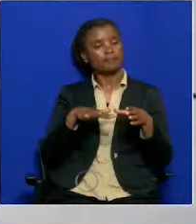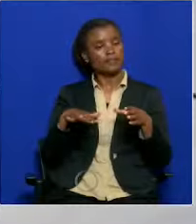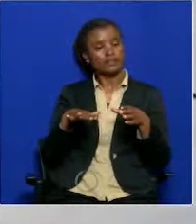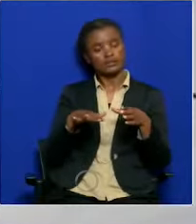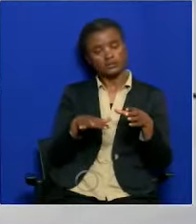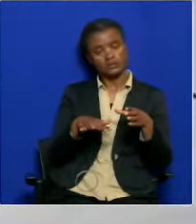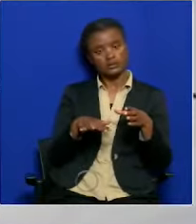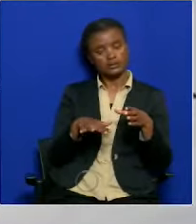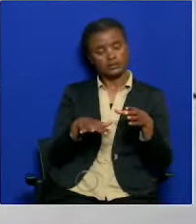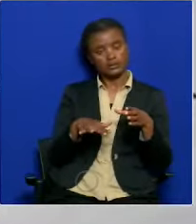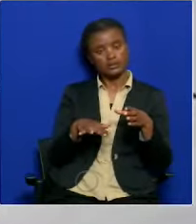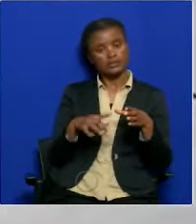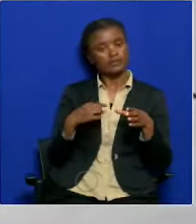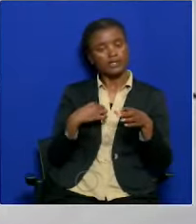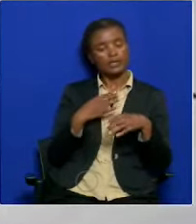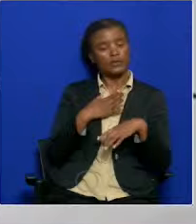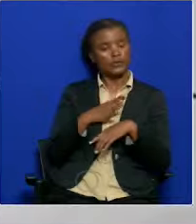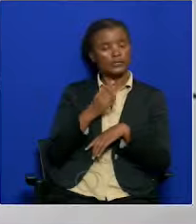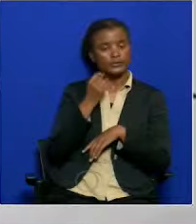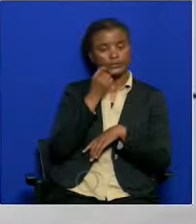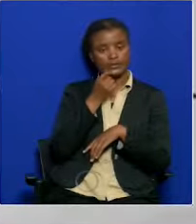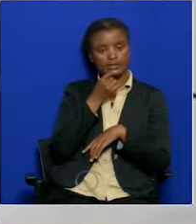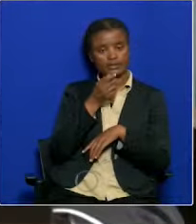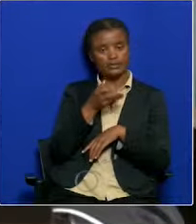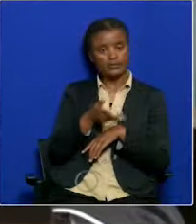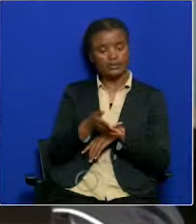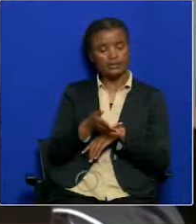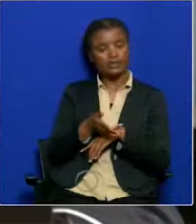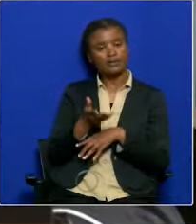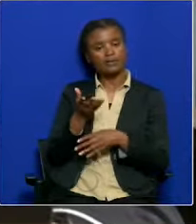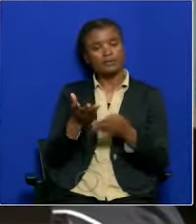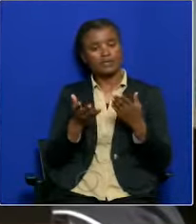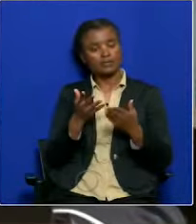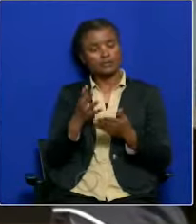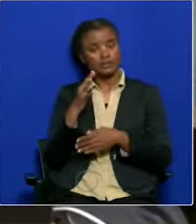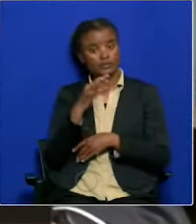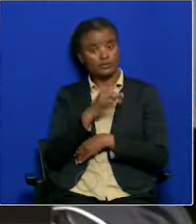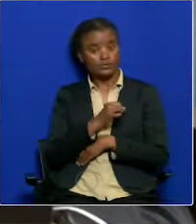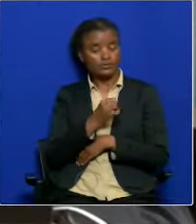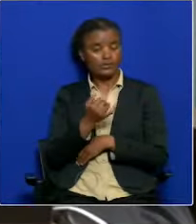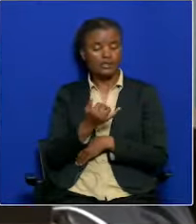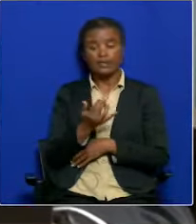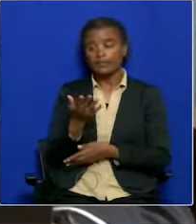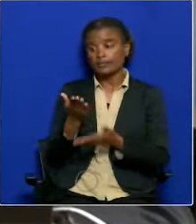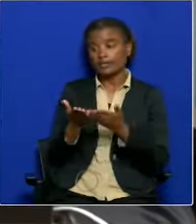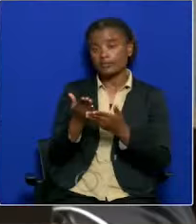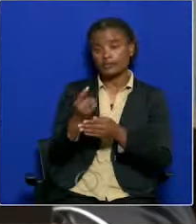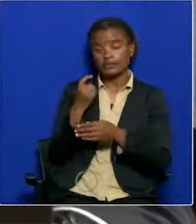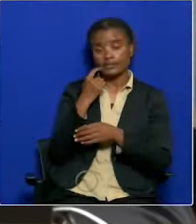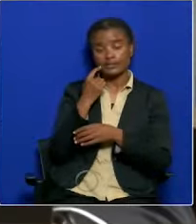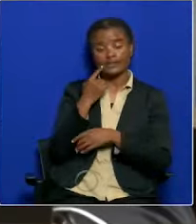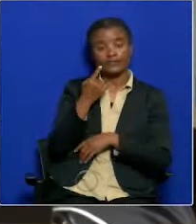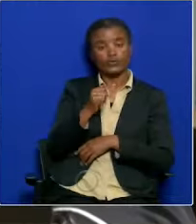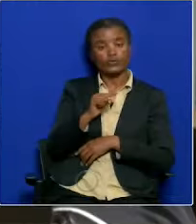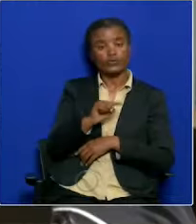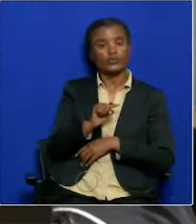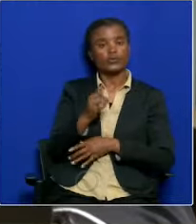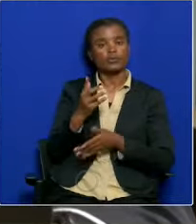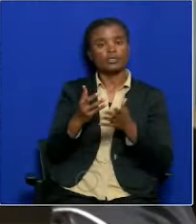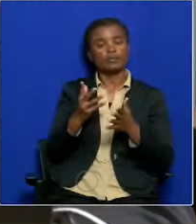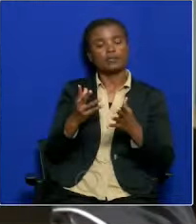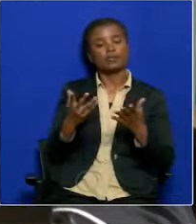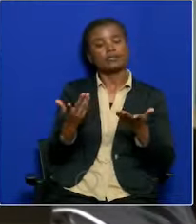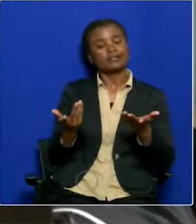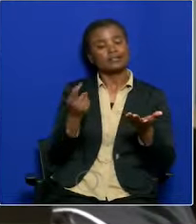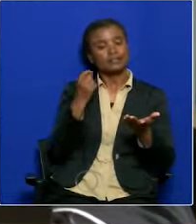say that because it will seem that I'm lying. Maybe to make it easy for you, can we accept that in this document